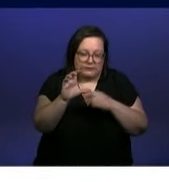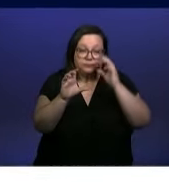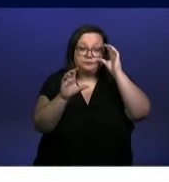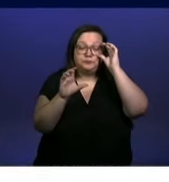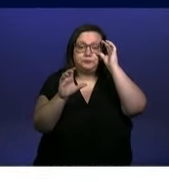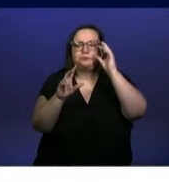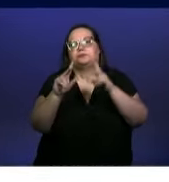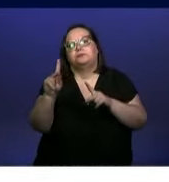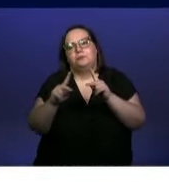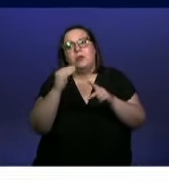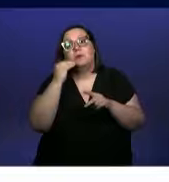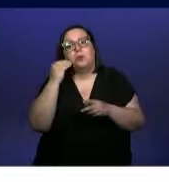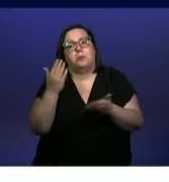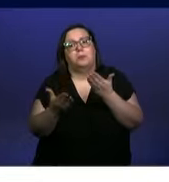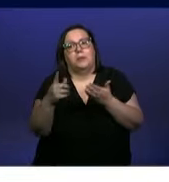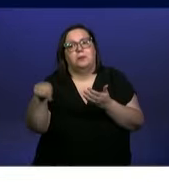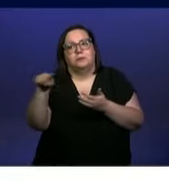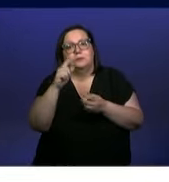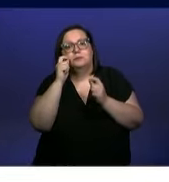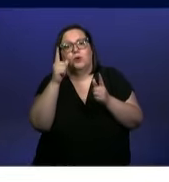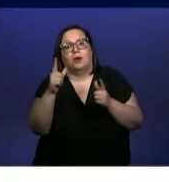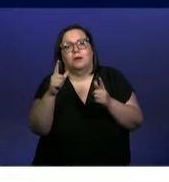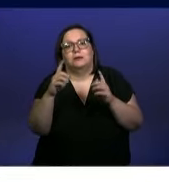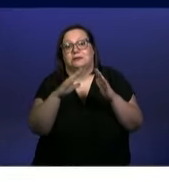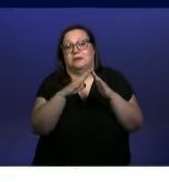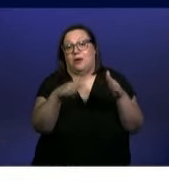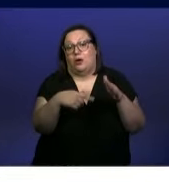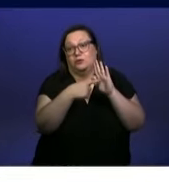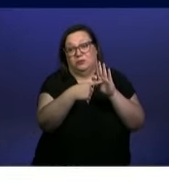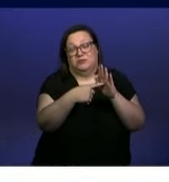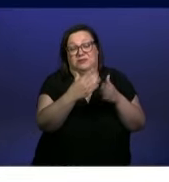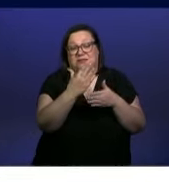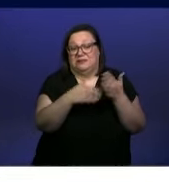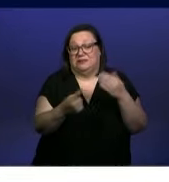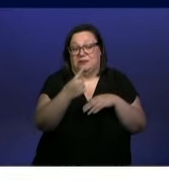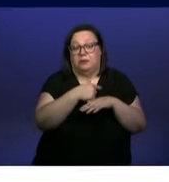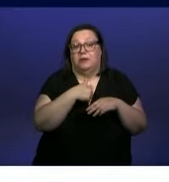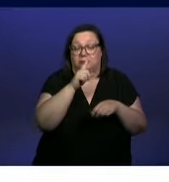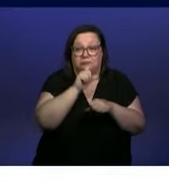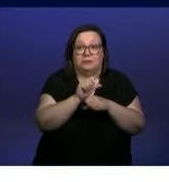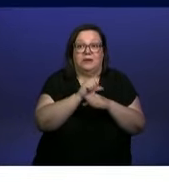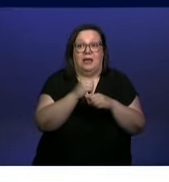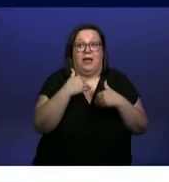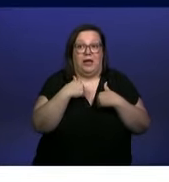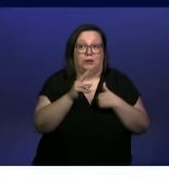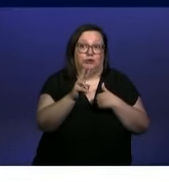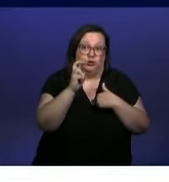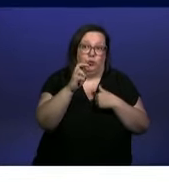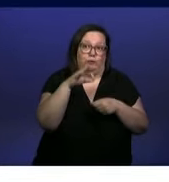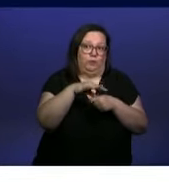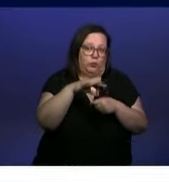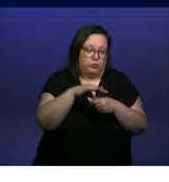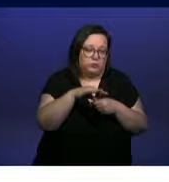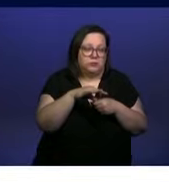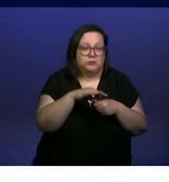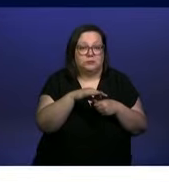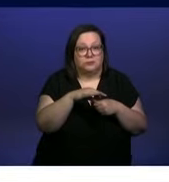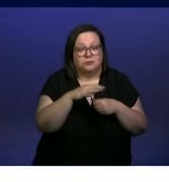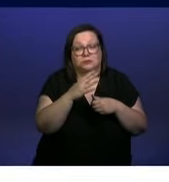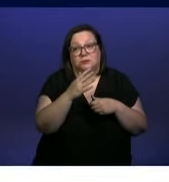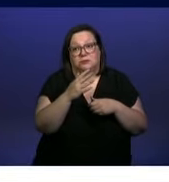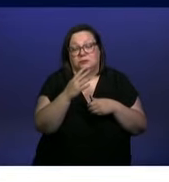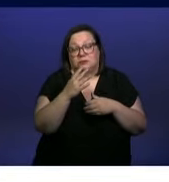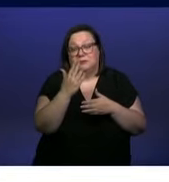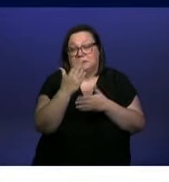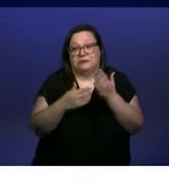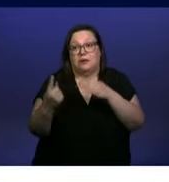people at home might be surprised to know in the House of Representatives, there's been days where I have literally had 200 votes. There's been days, as Ben has alluded